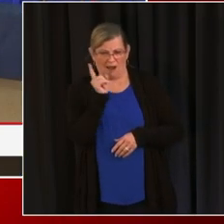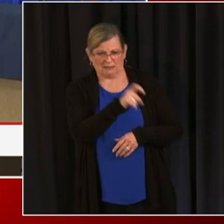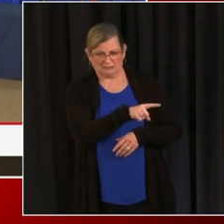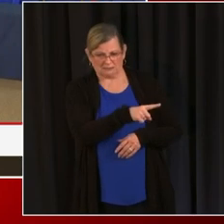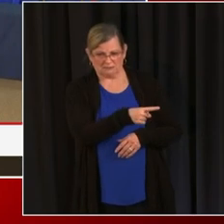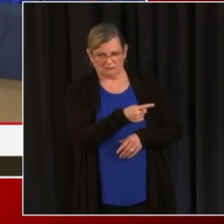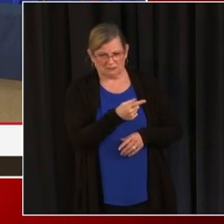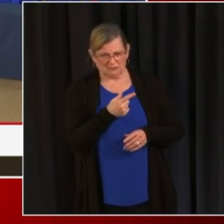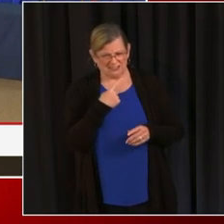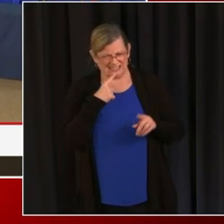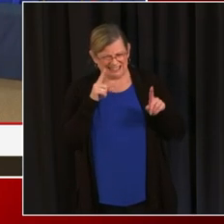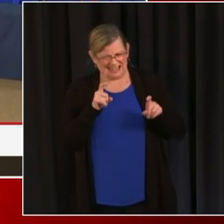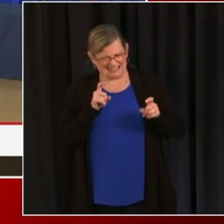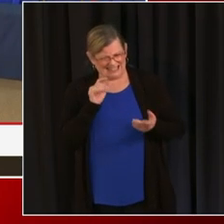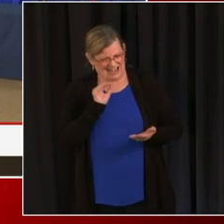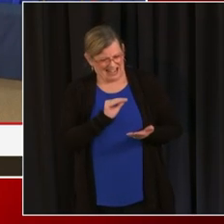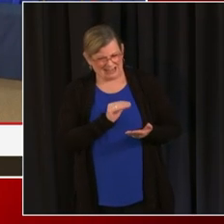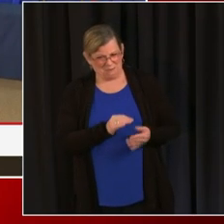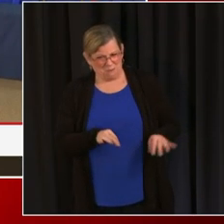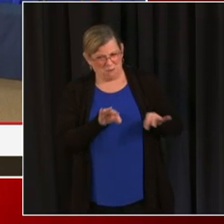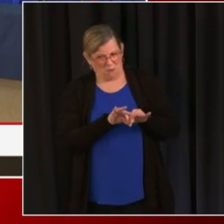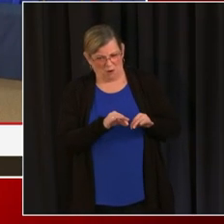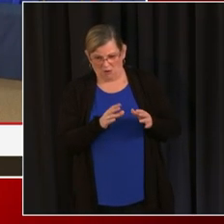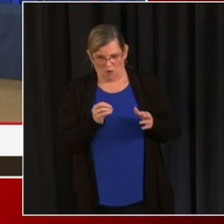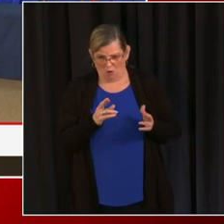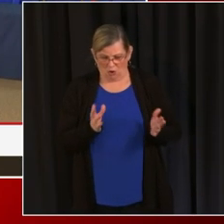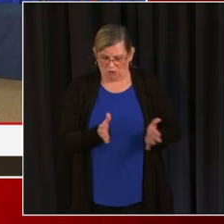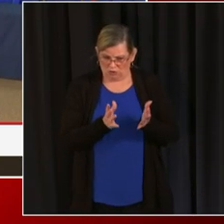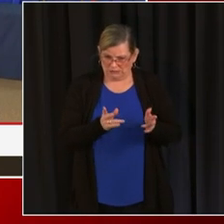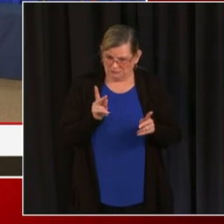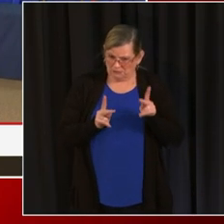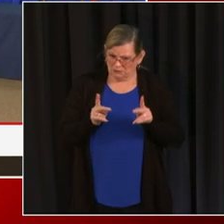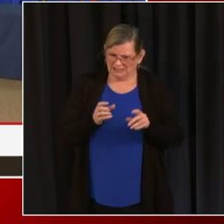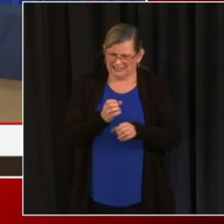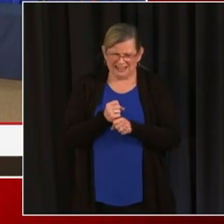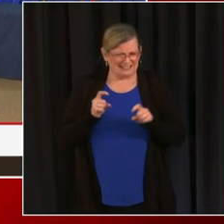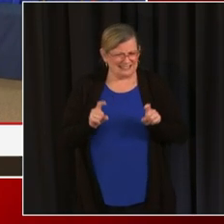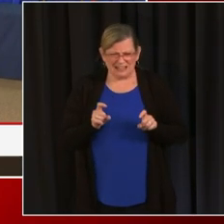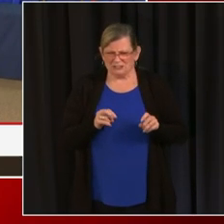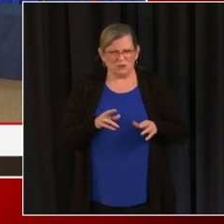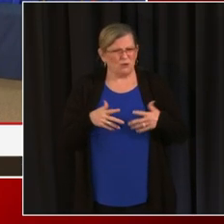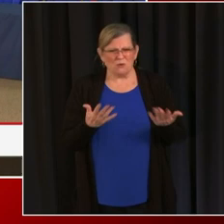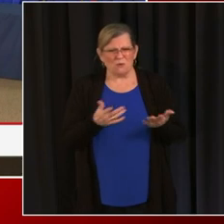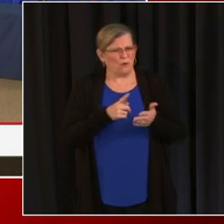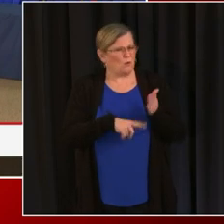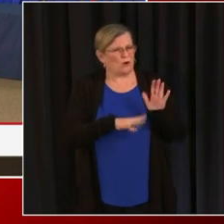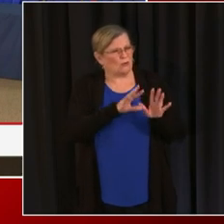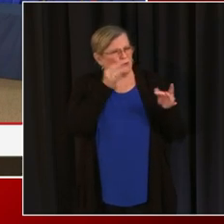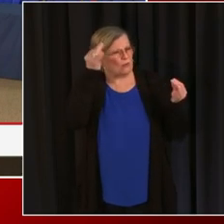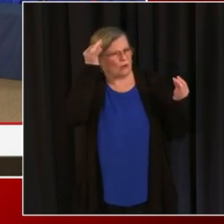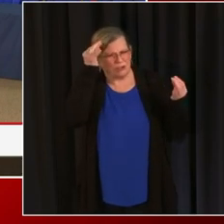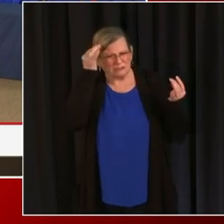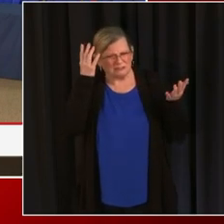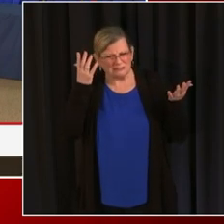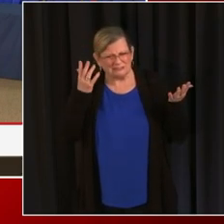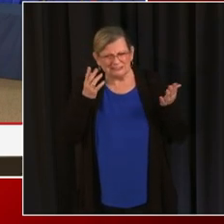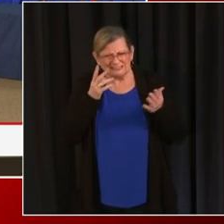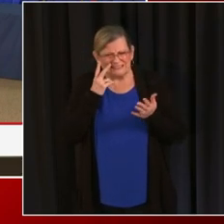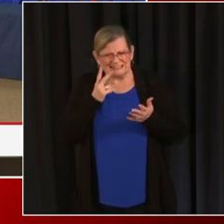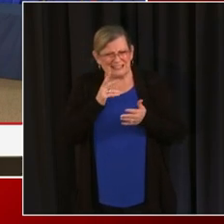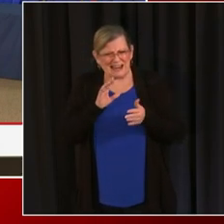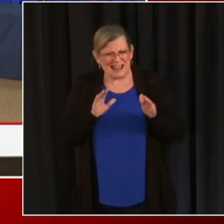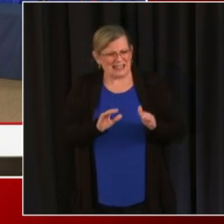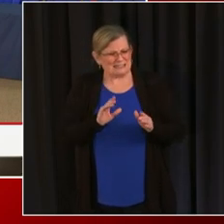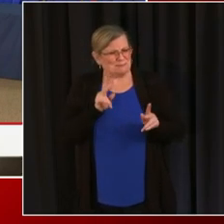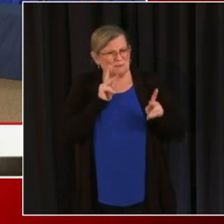it more, is testing less important now, or would you encourage people, or are you What is your thoughts on the fact that we're seeing less people